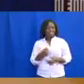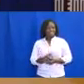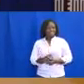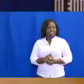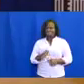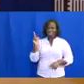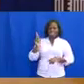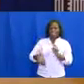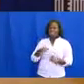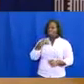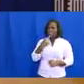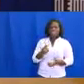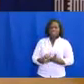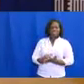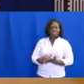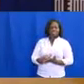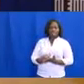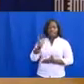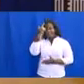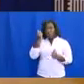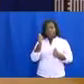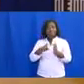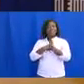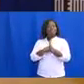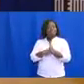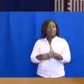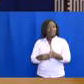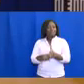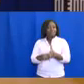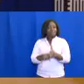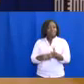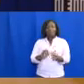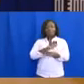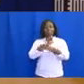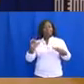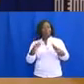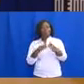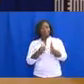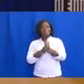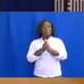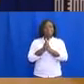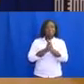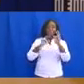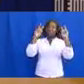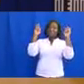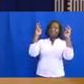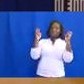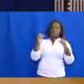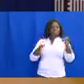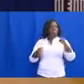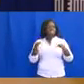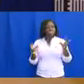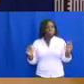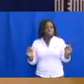We cannot say that, because of the pandemic, we are no longer interested in issues of social justice,